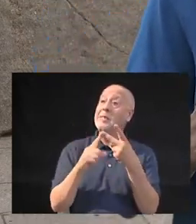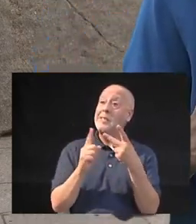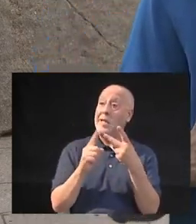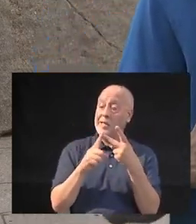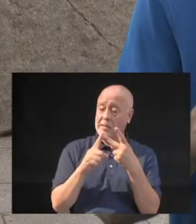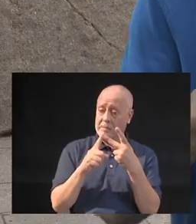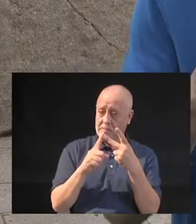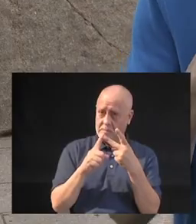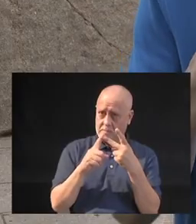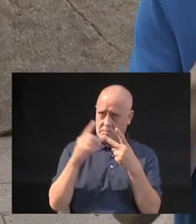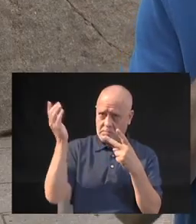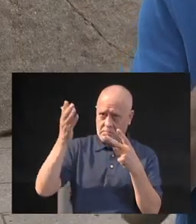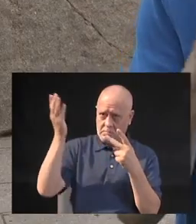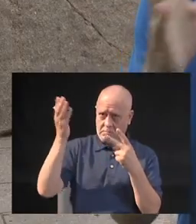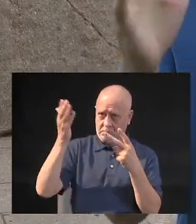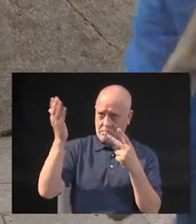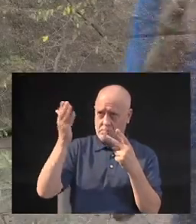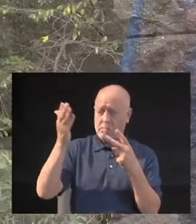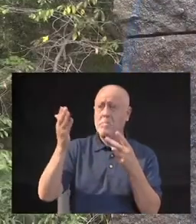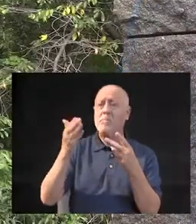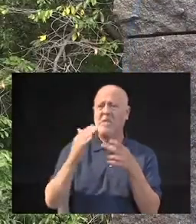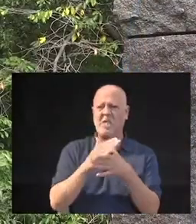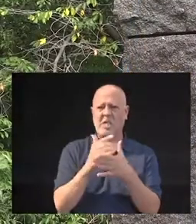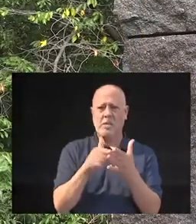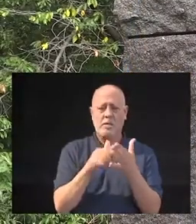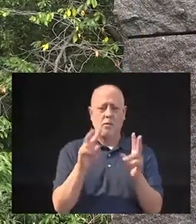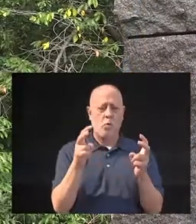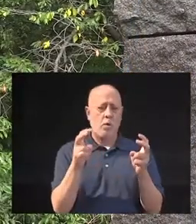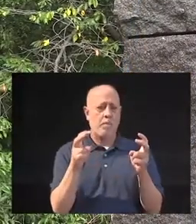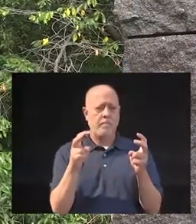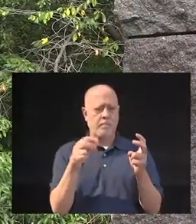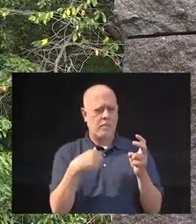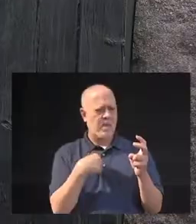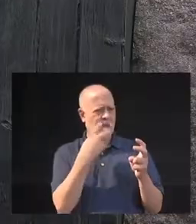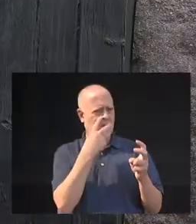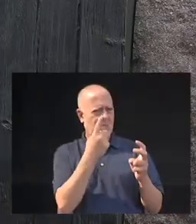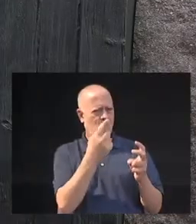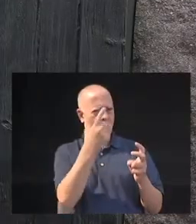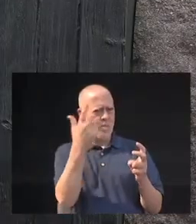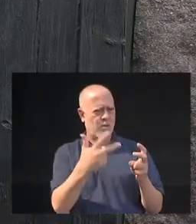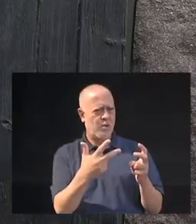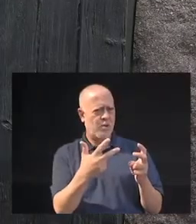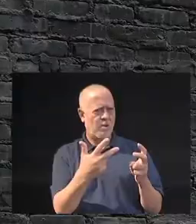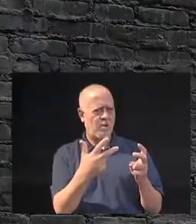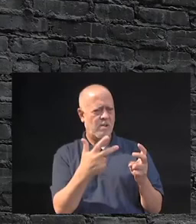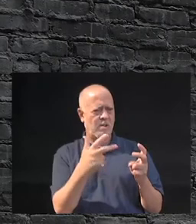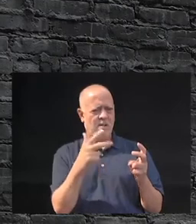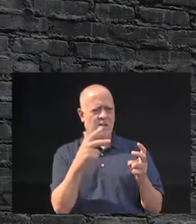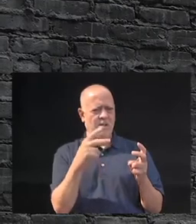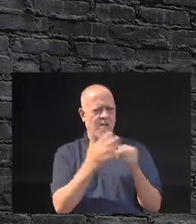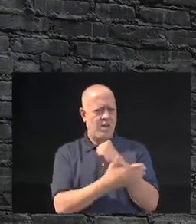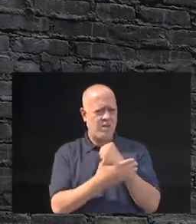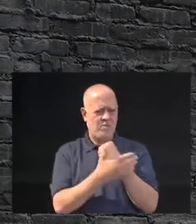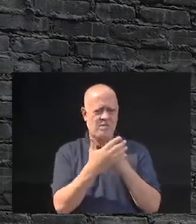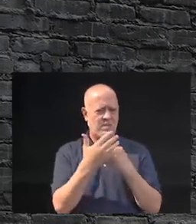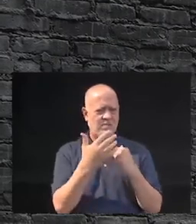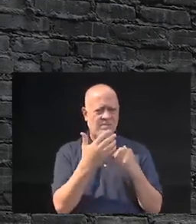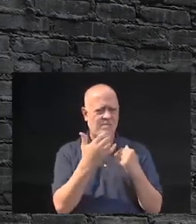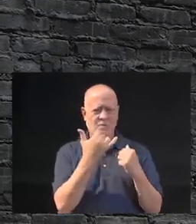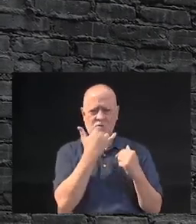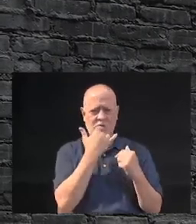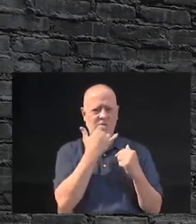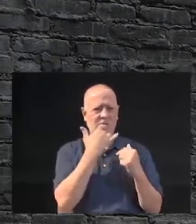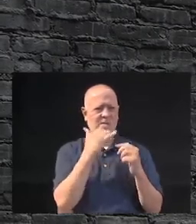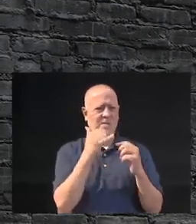address, he shares this quote, "I see one-third of a nation ill-housed, ill-clad,